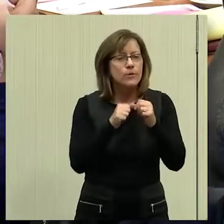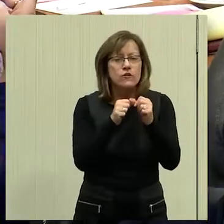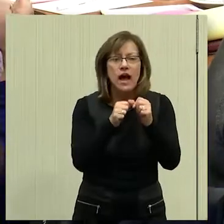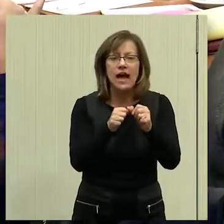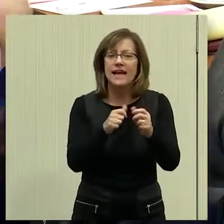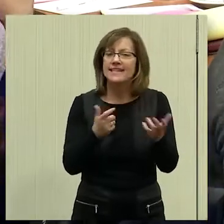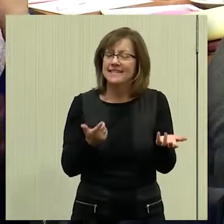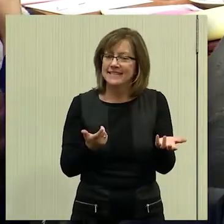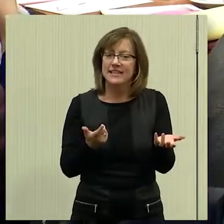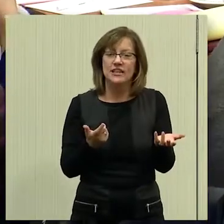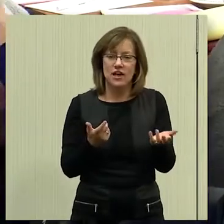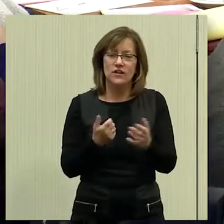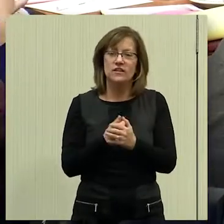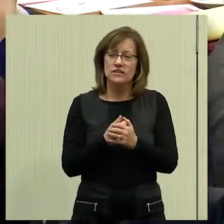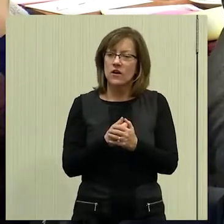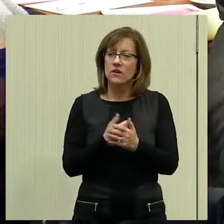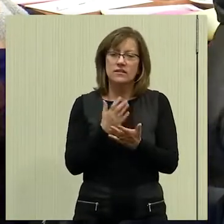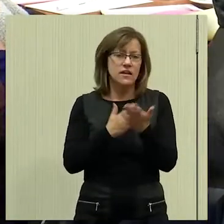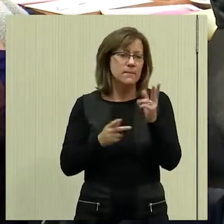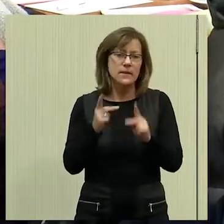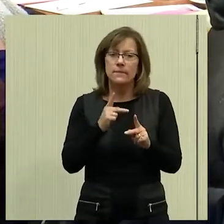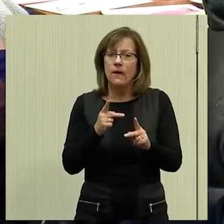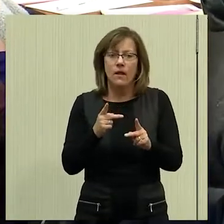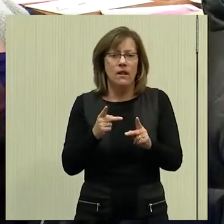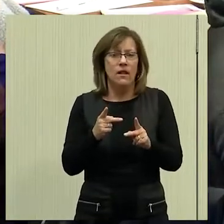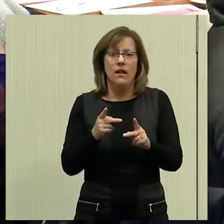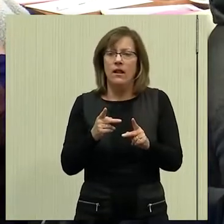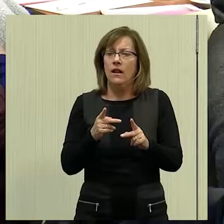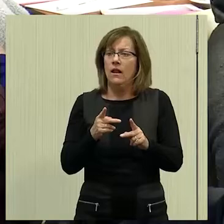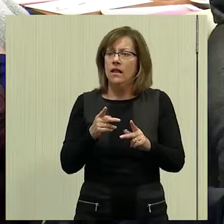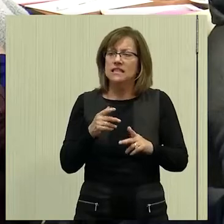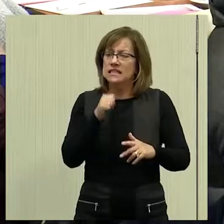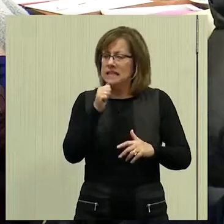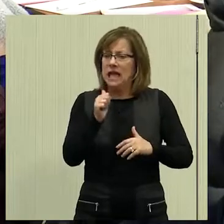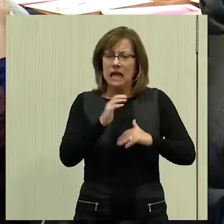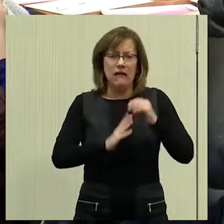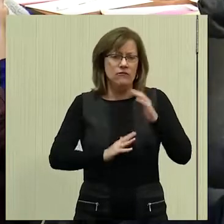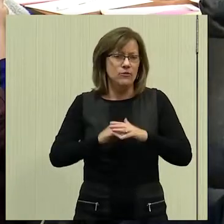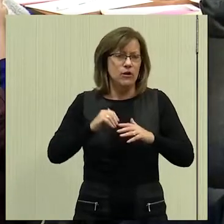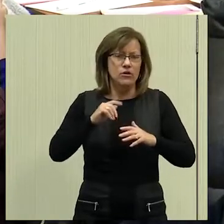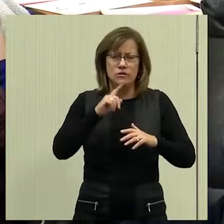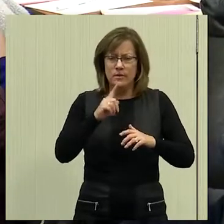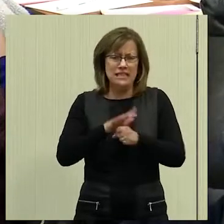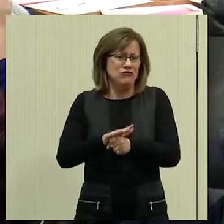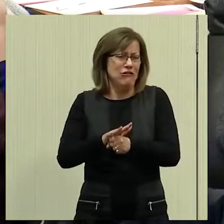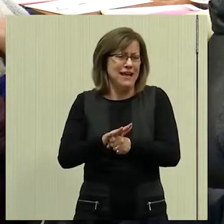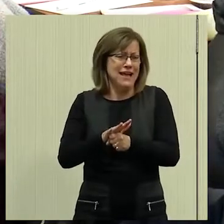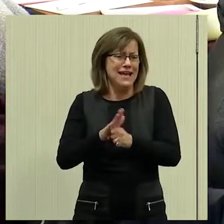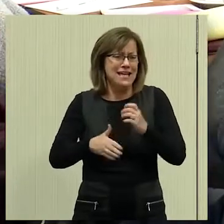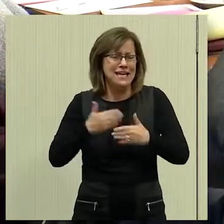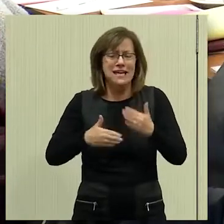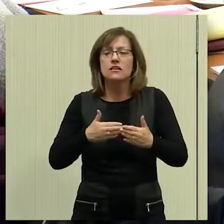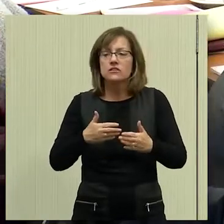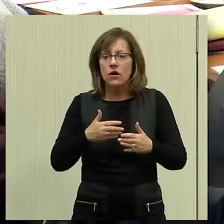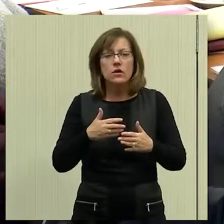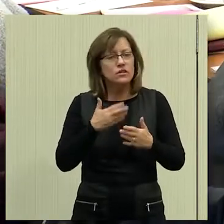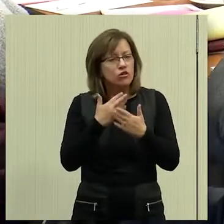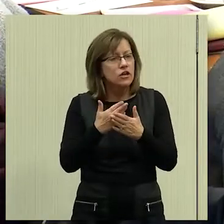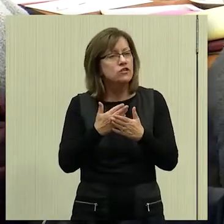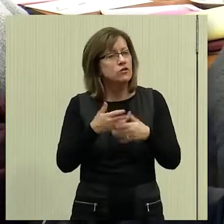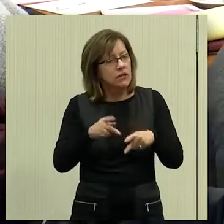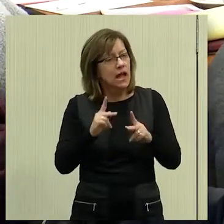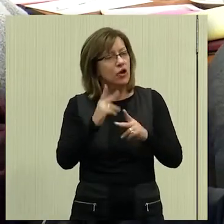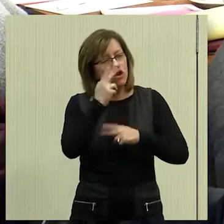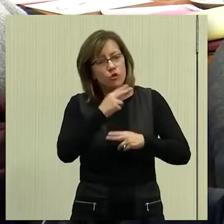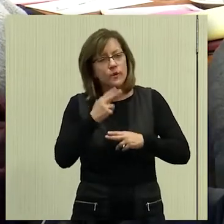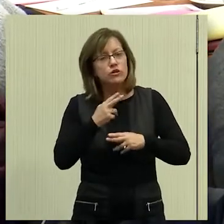work with being super stressed. Like some people, it's uncomfortable, and so allowing that. And then another thing we talked about was playing